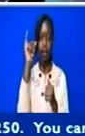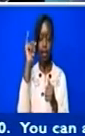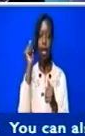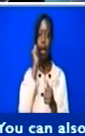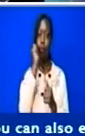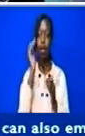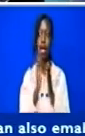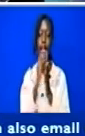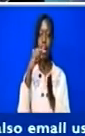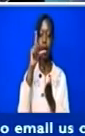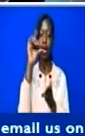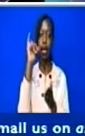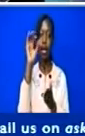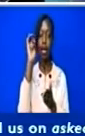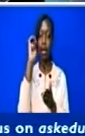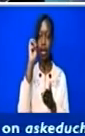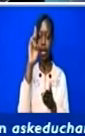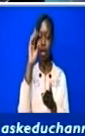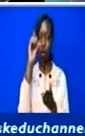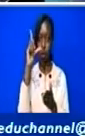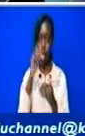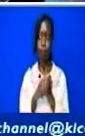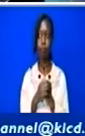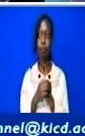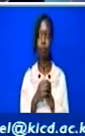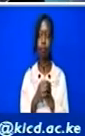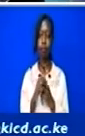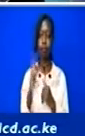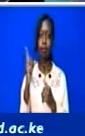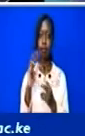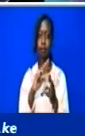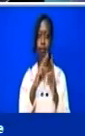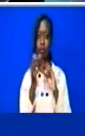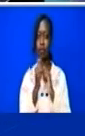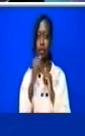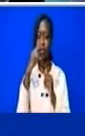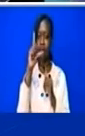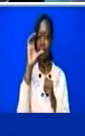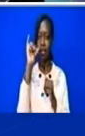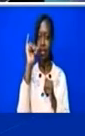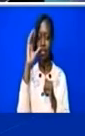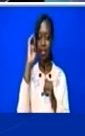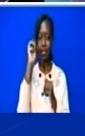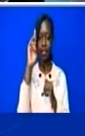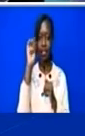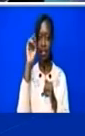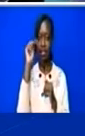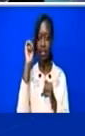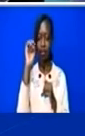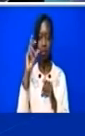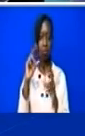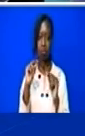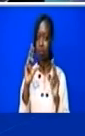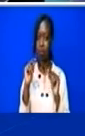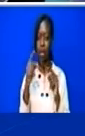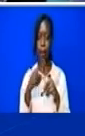way related to glycerin? No, it's not in any way related to glycerin, but as we continue, you will get